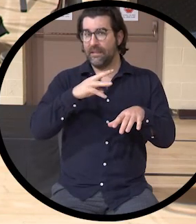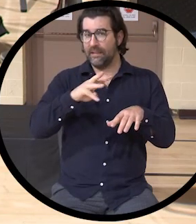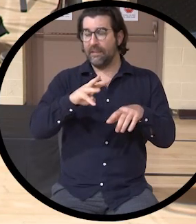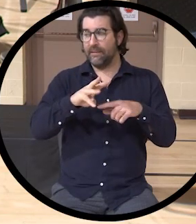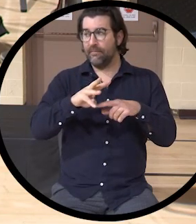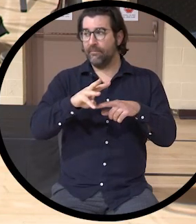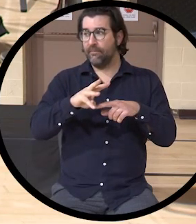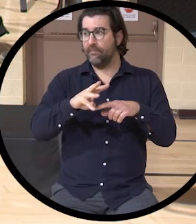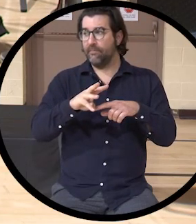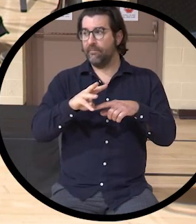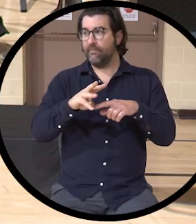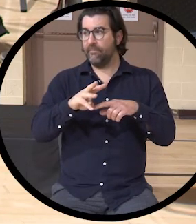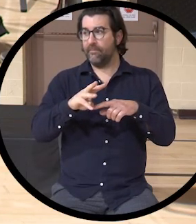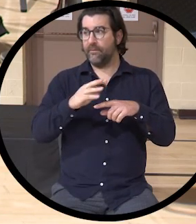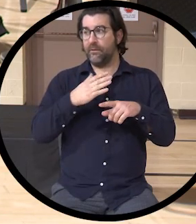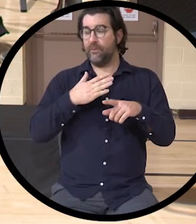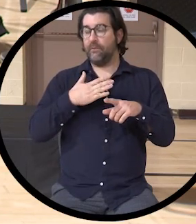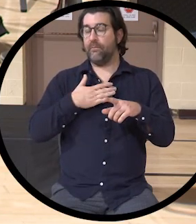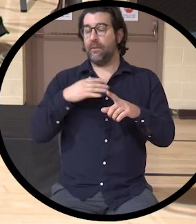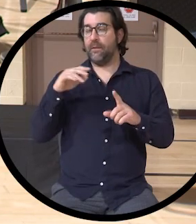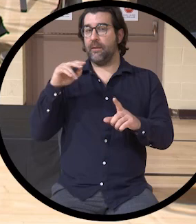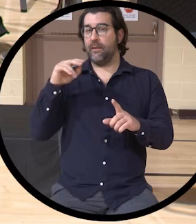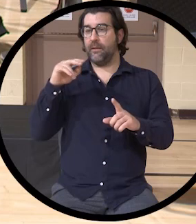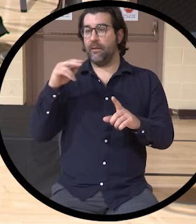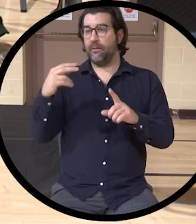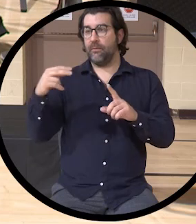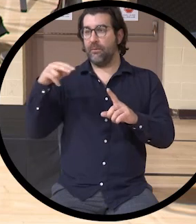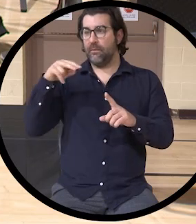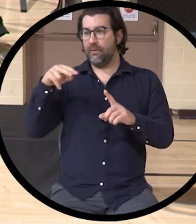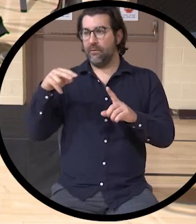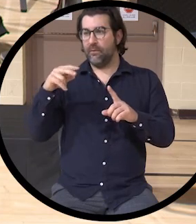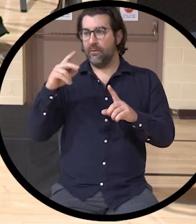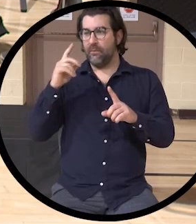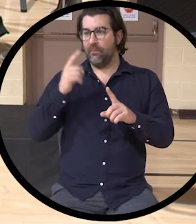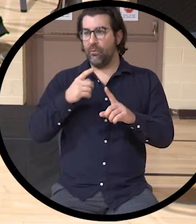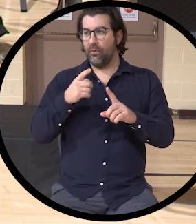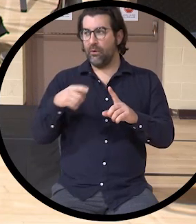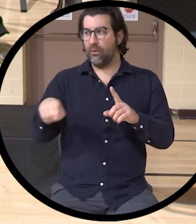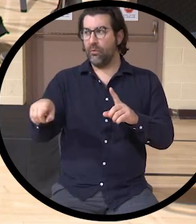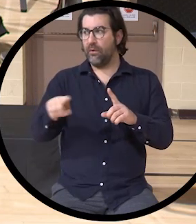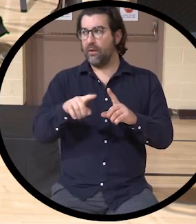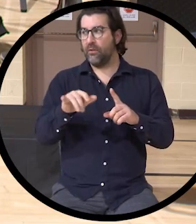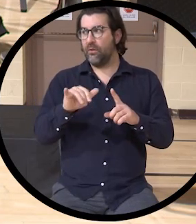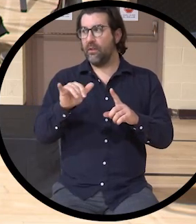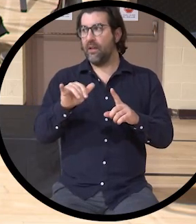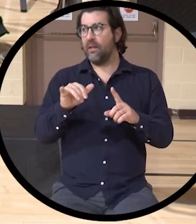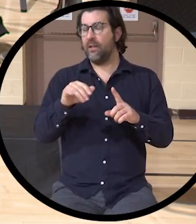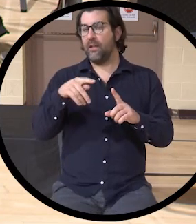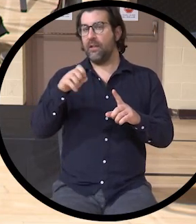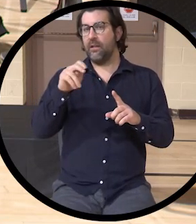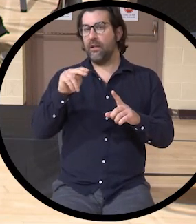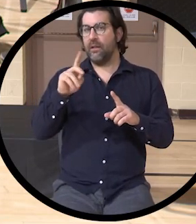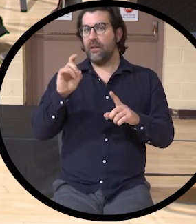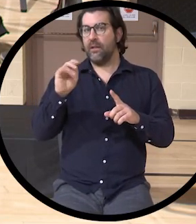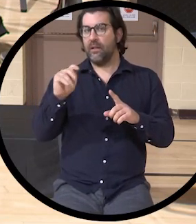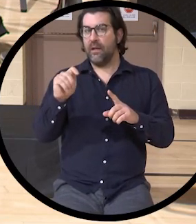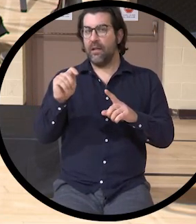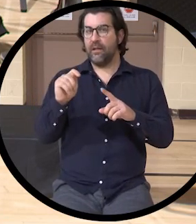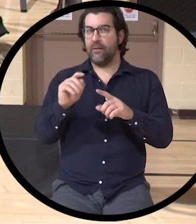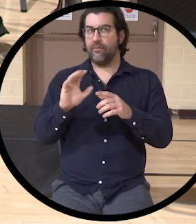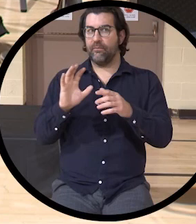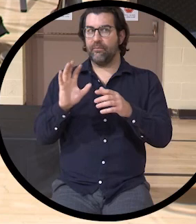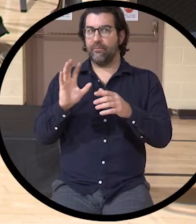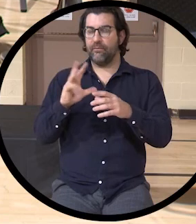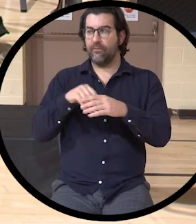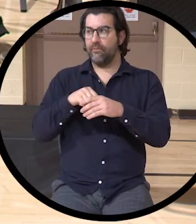so from my vantage point, I can see that I think you guys are like kind of like an arm from PennDOT. Where